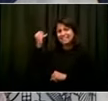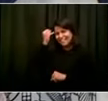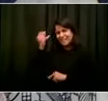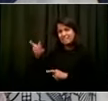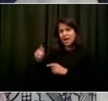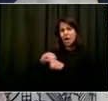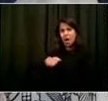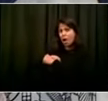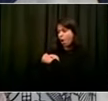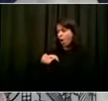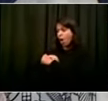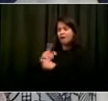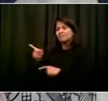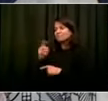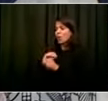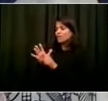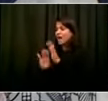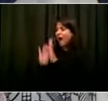down immediately.